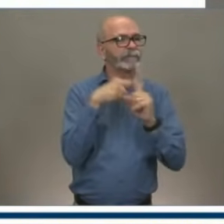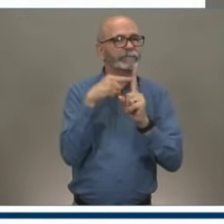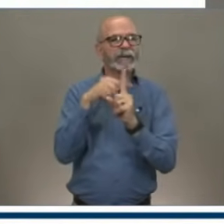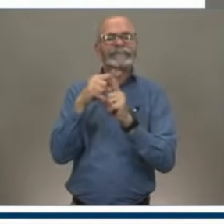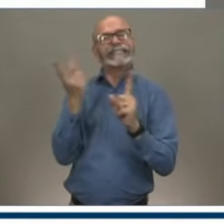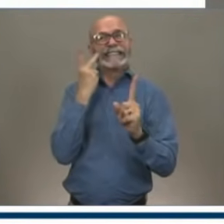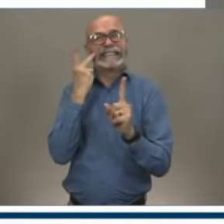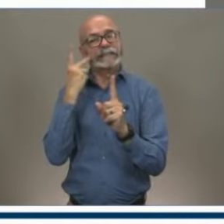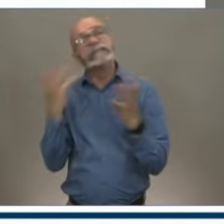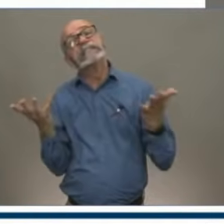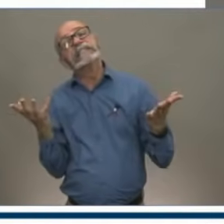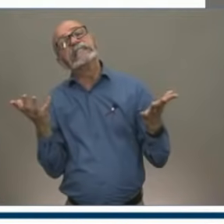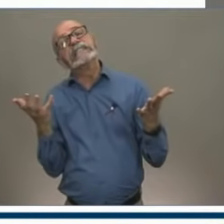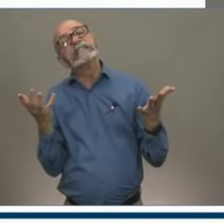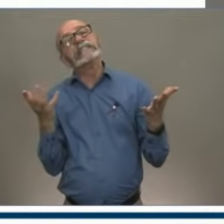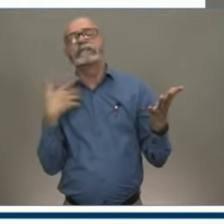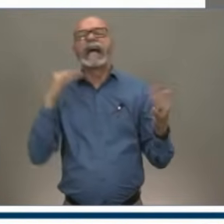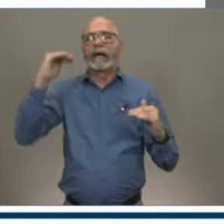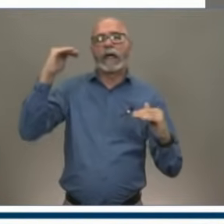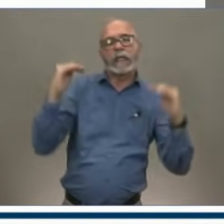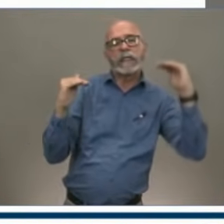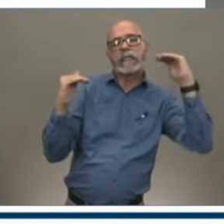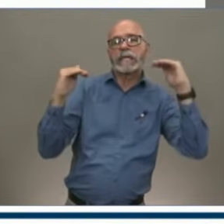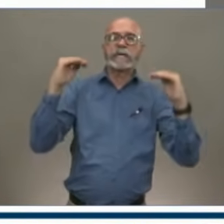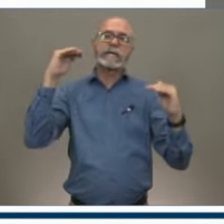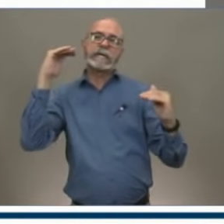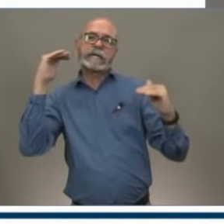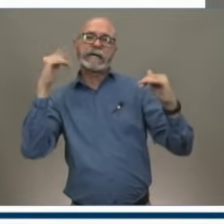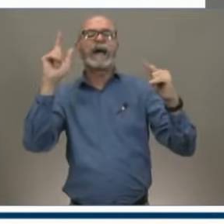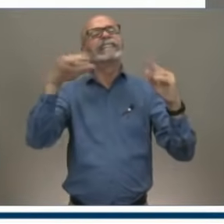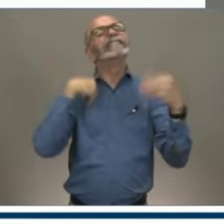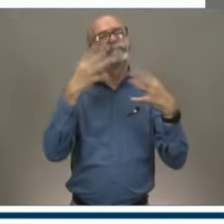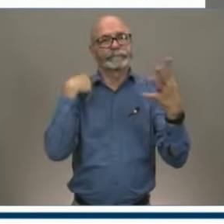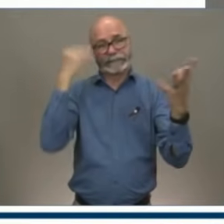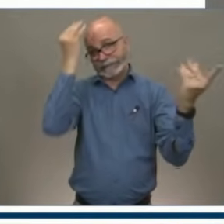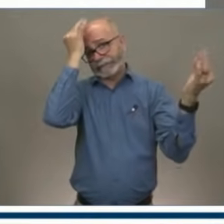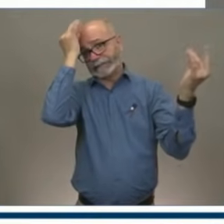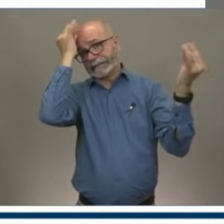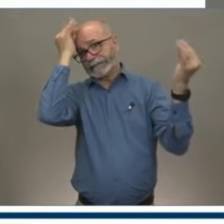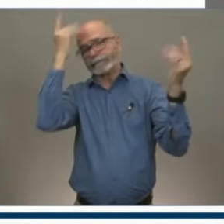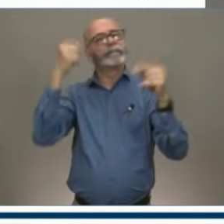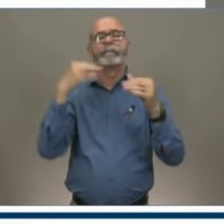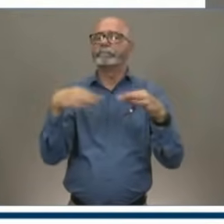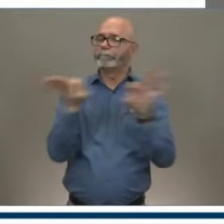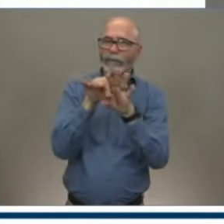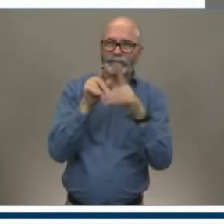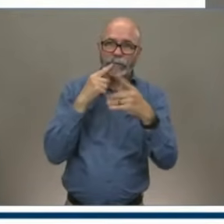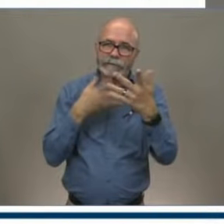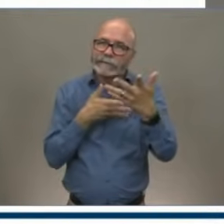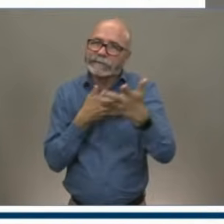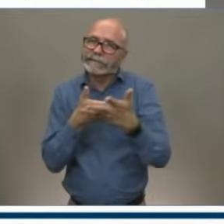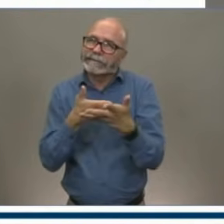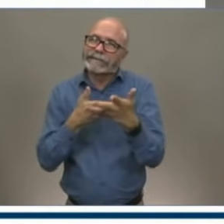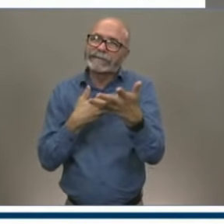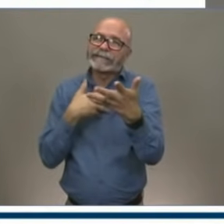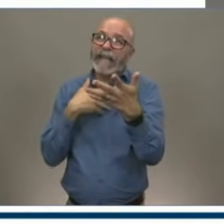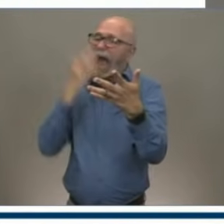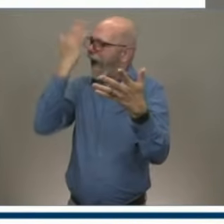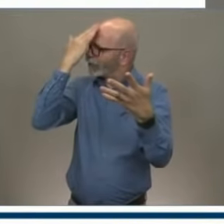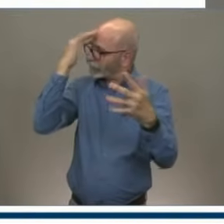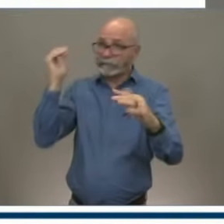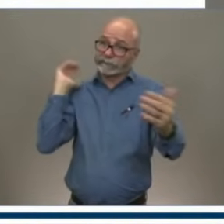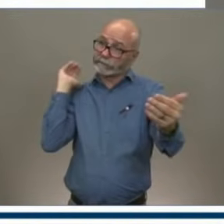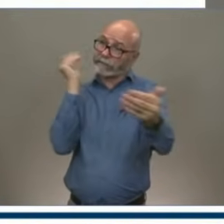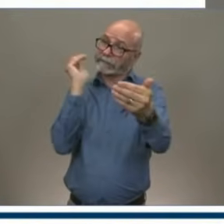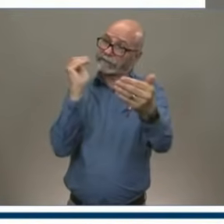together and have a thoughtful discussion, knowing also that as we're heading into the holiday season, that we need to be very careful and cautious